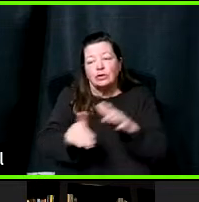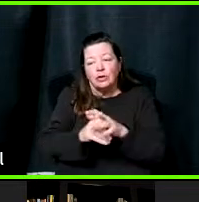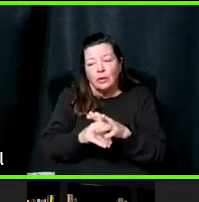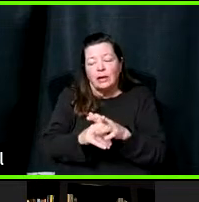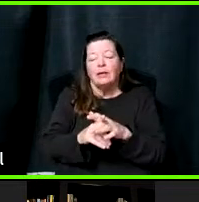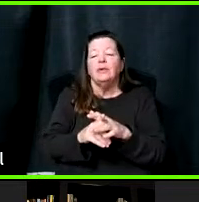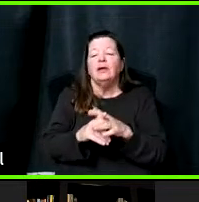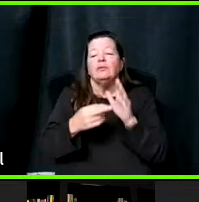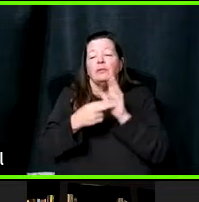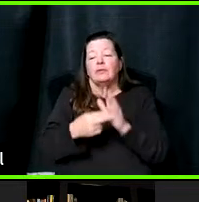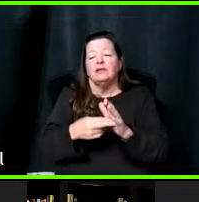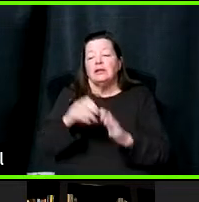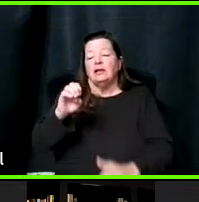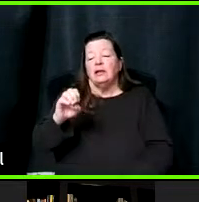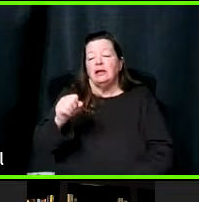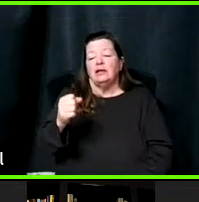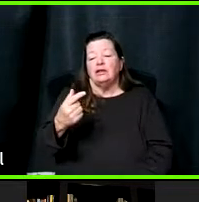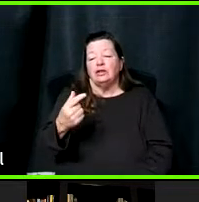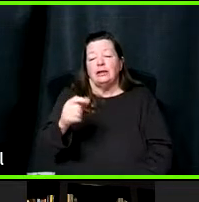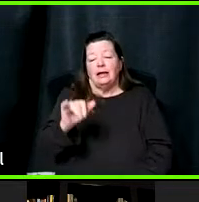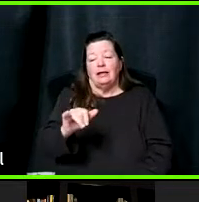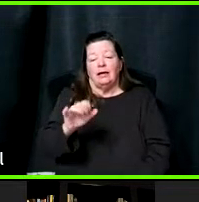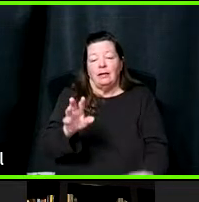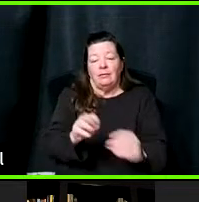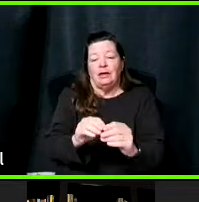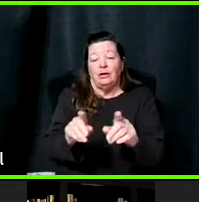space as well.